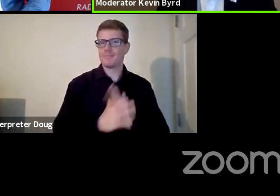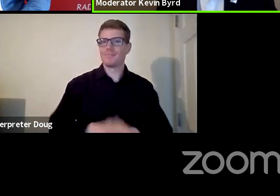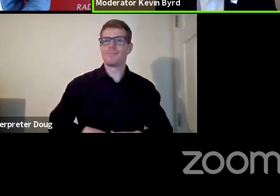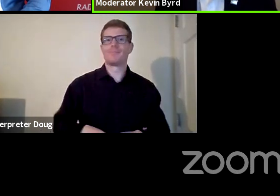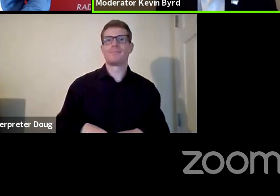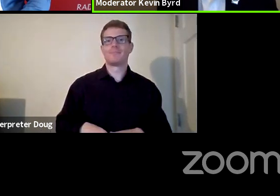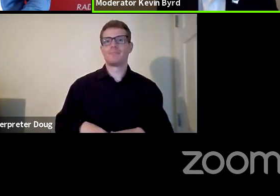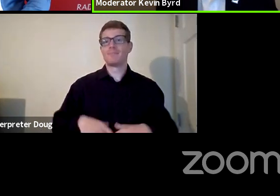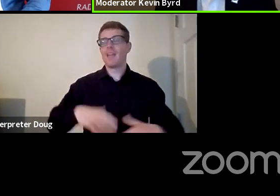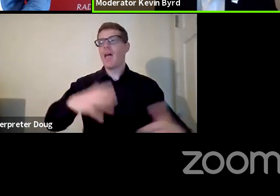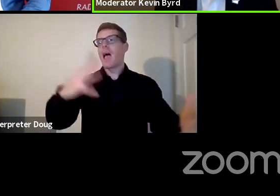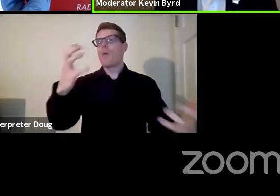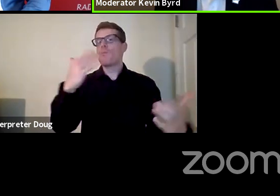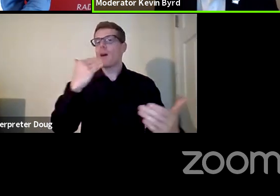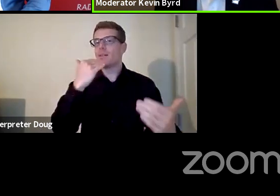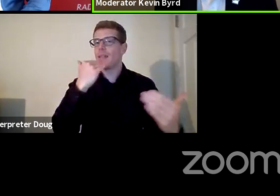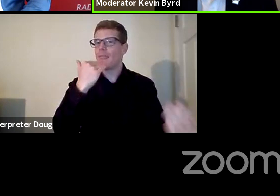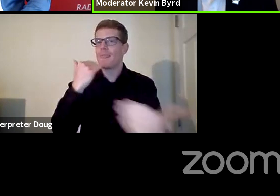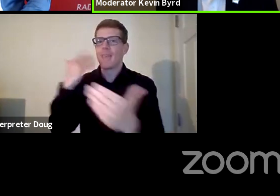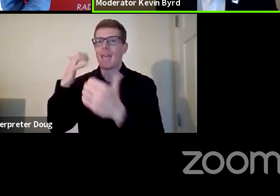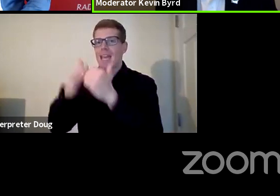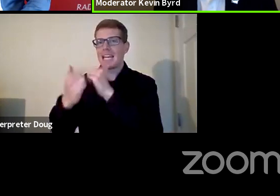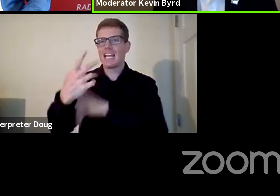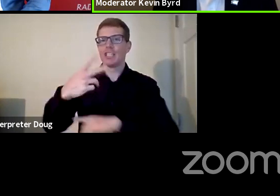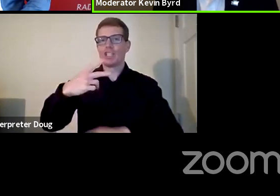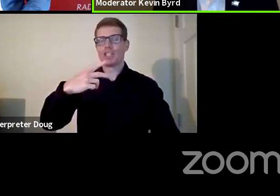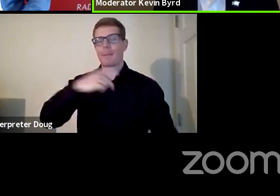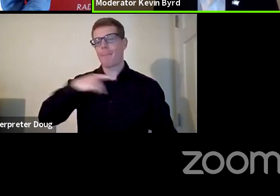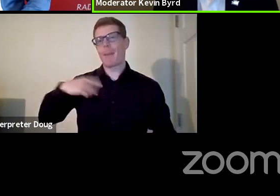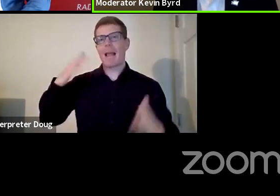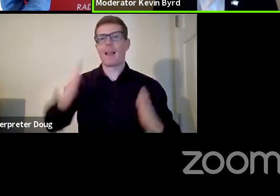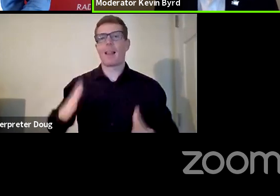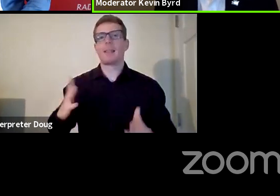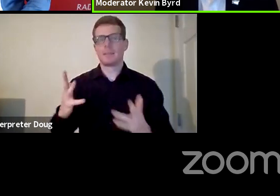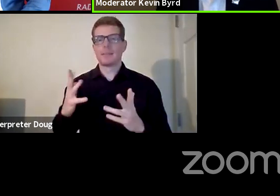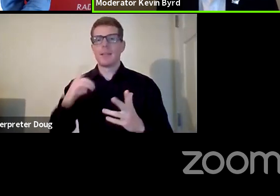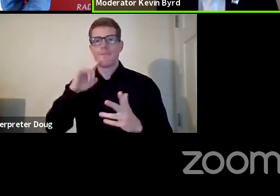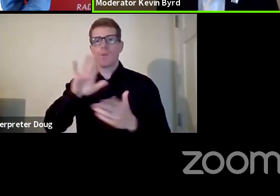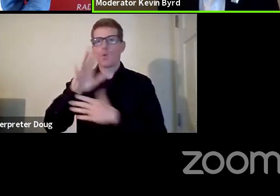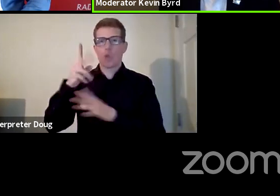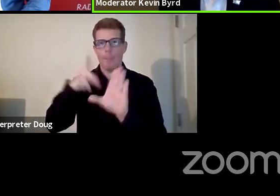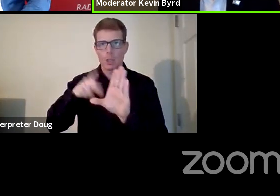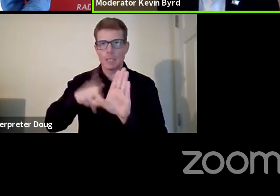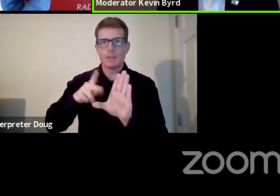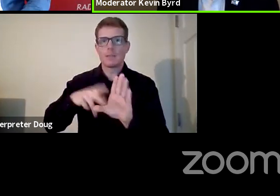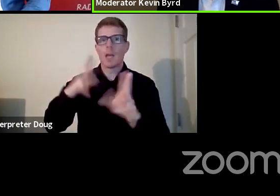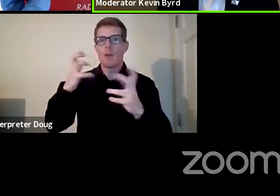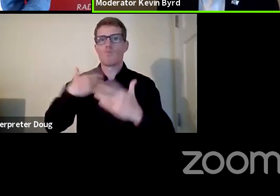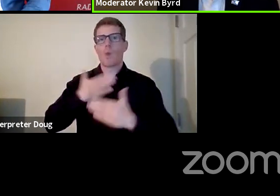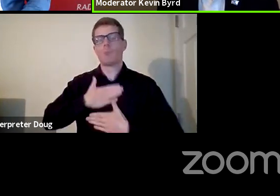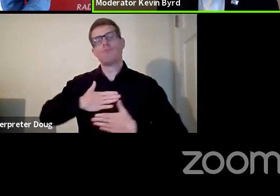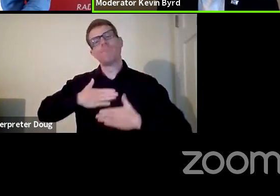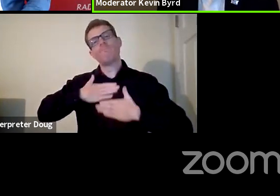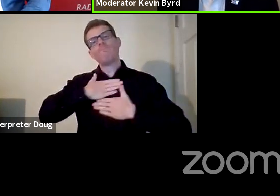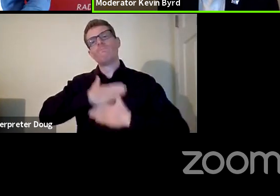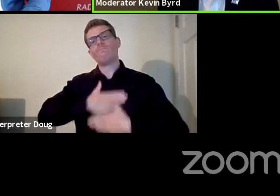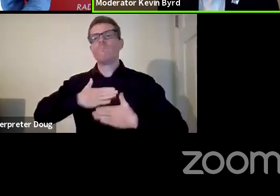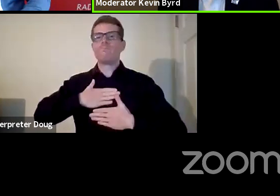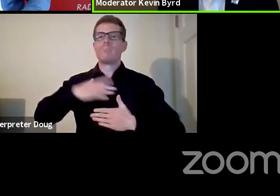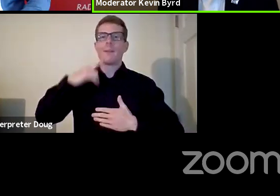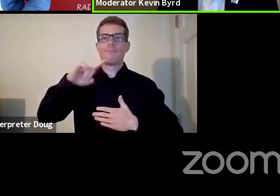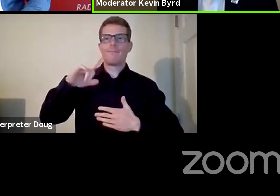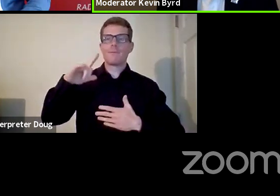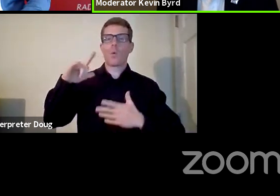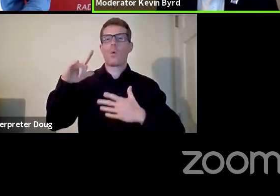for your participation. I'd also like to express my appreciation for the leadership the presidents deliver across the region on a daily